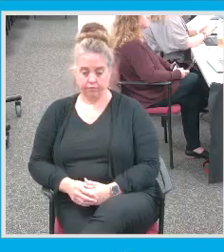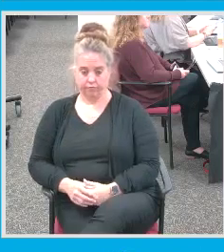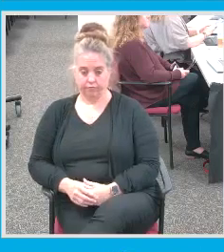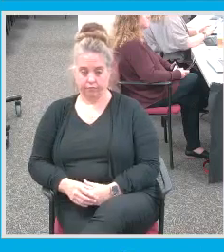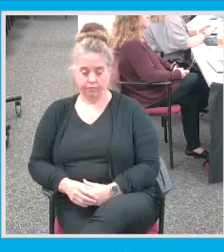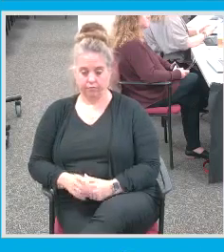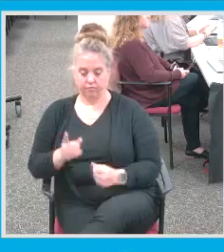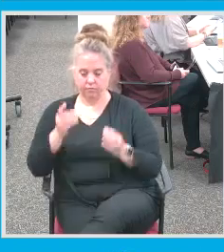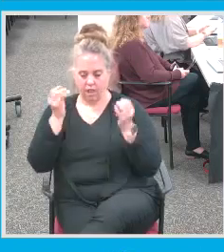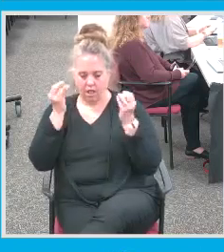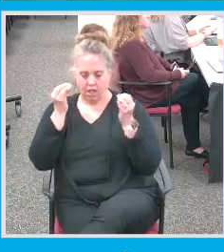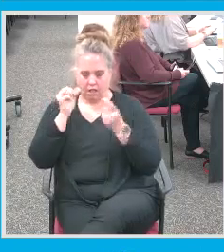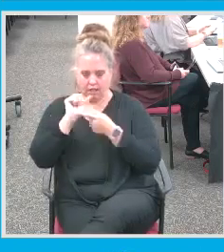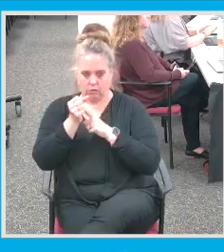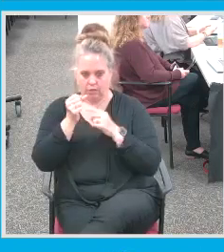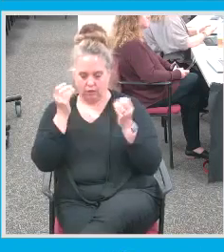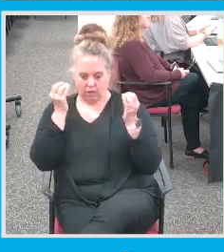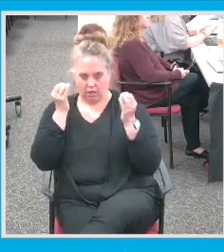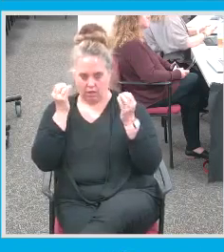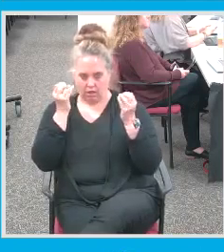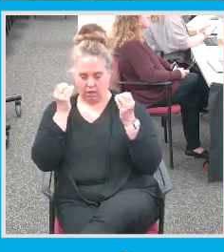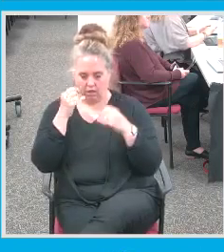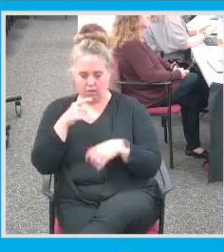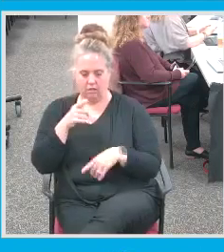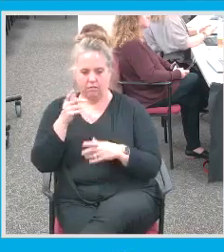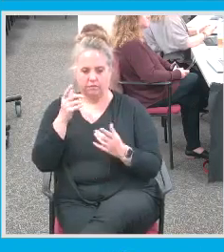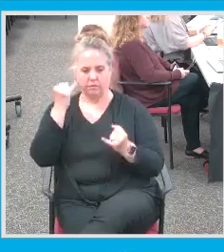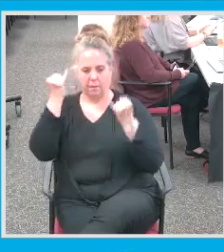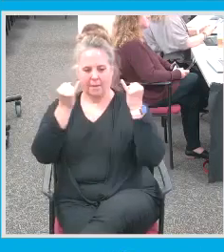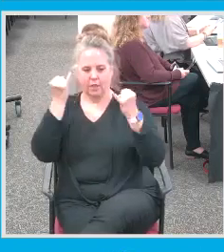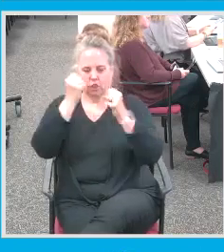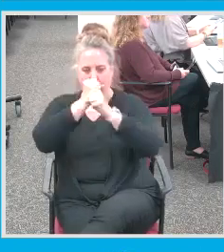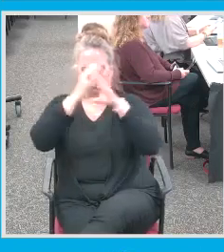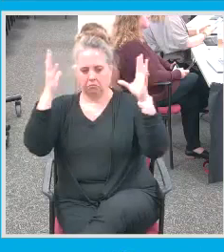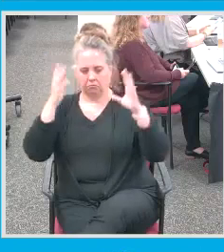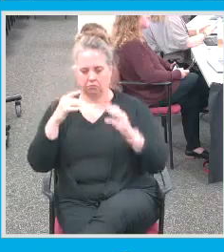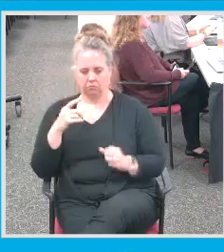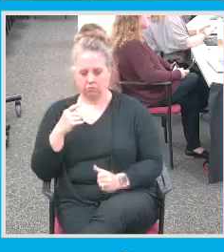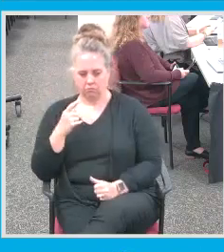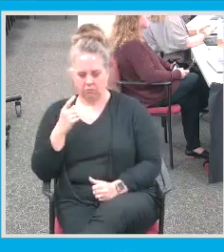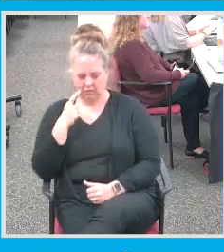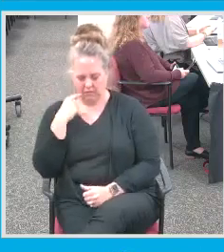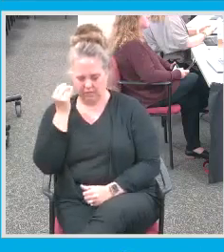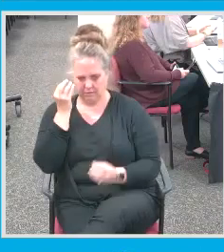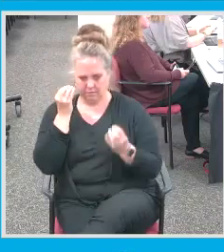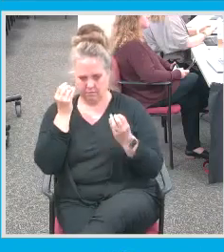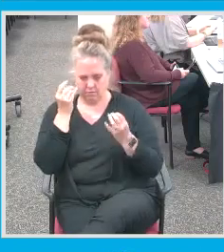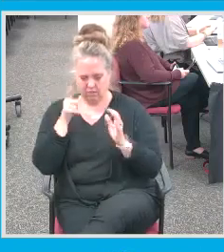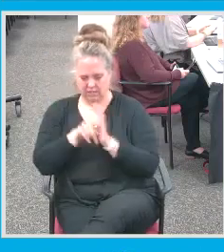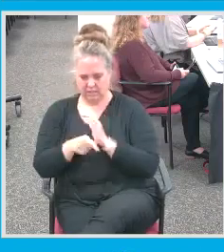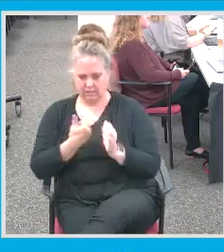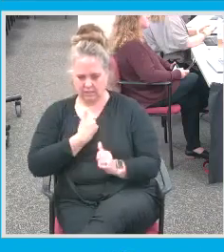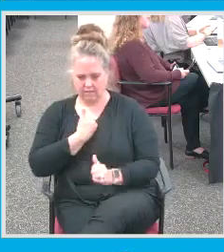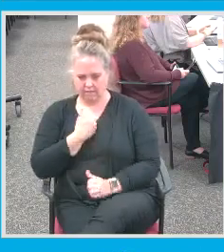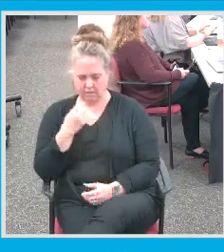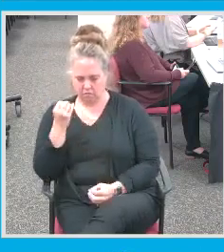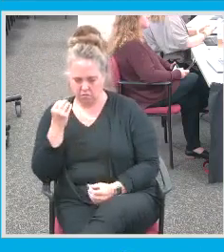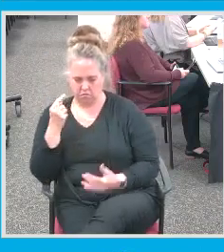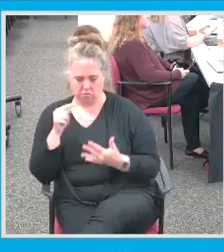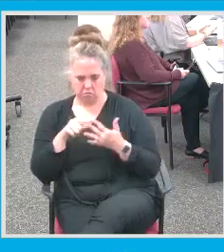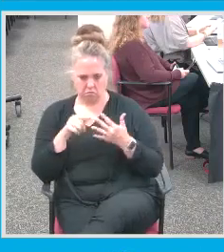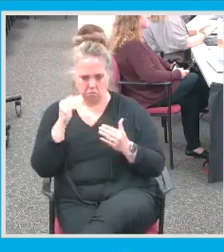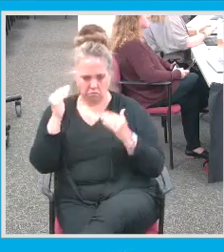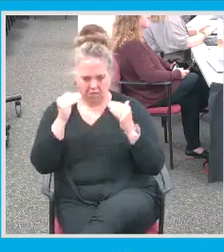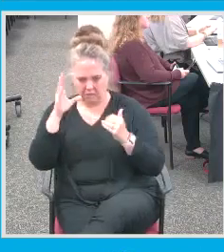if I could create a picture for you, the average person who may be contemplating suicide is probably an adult male who's in a